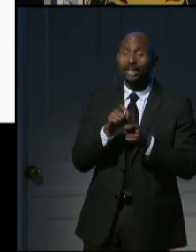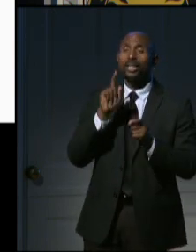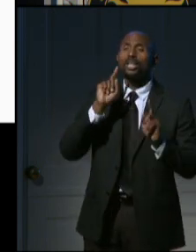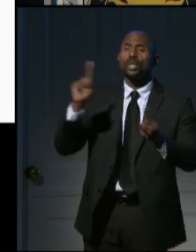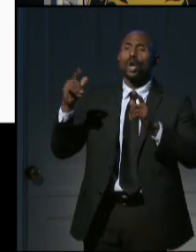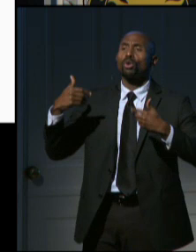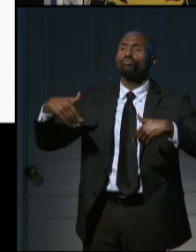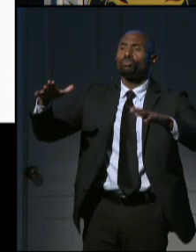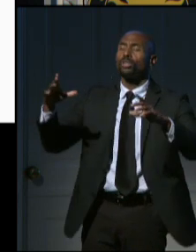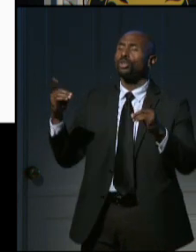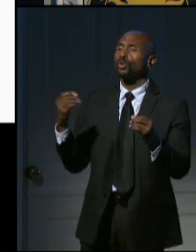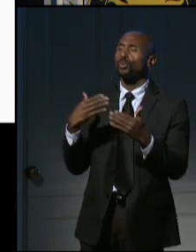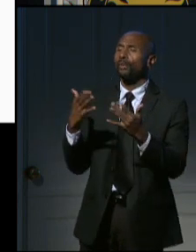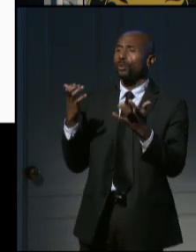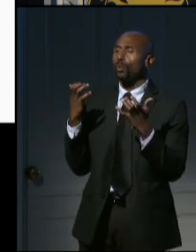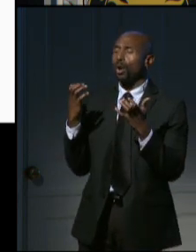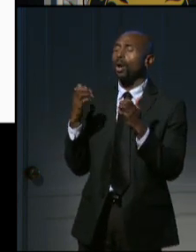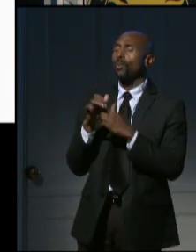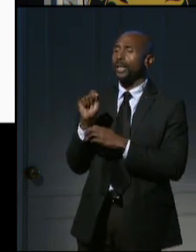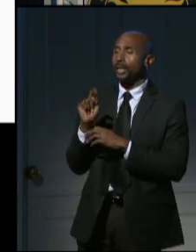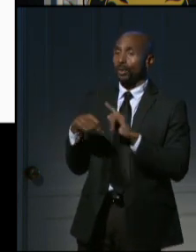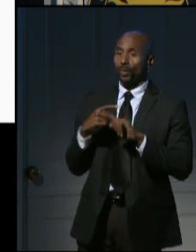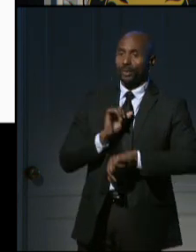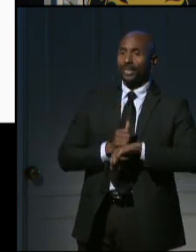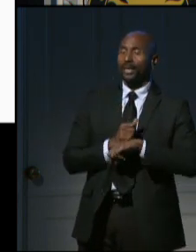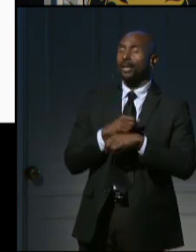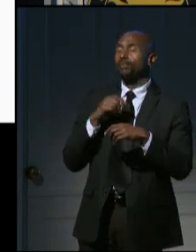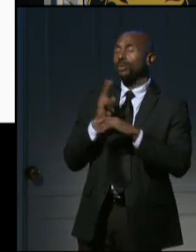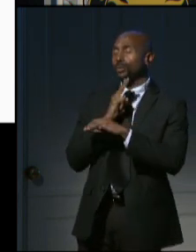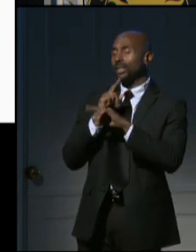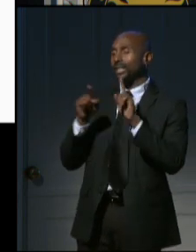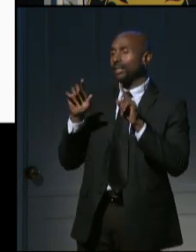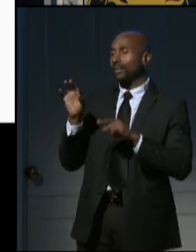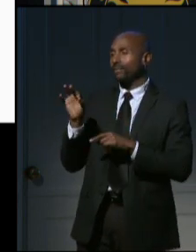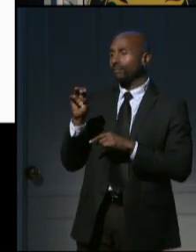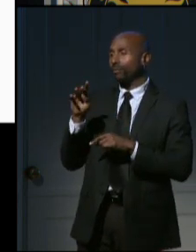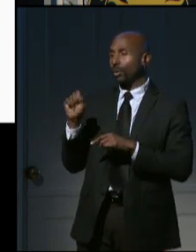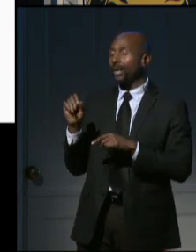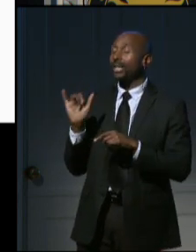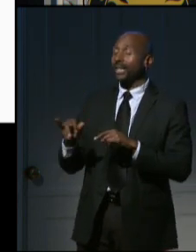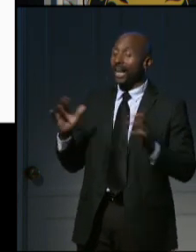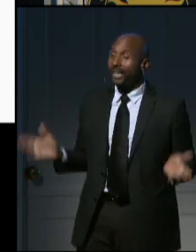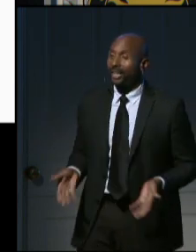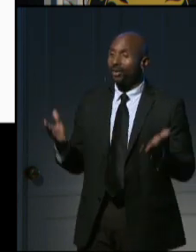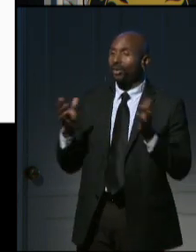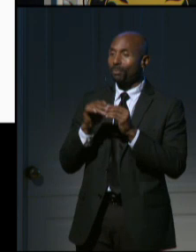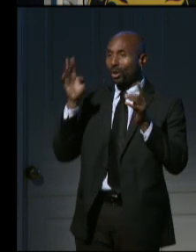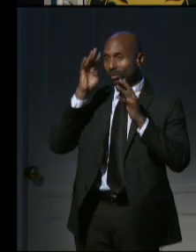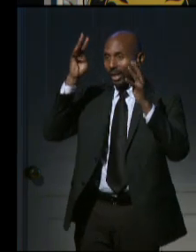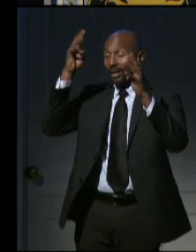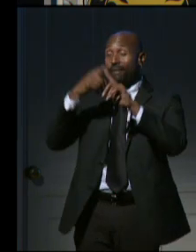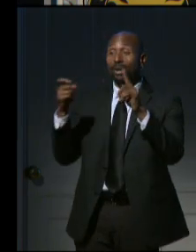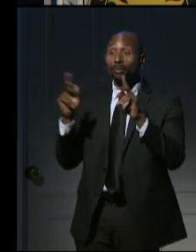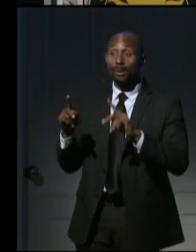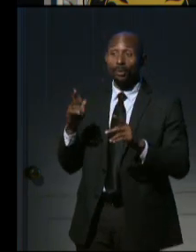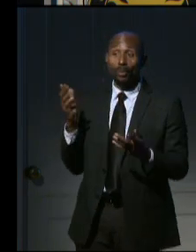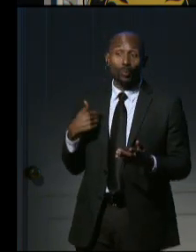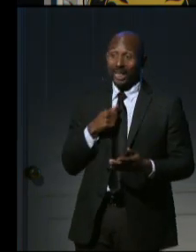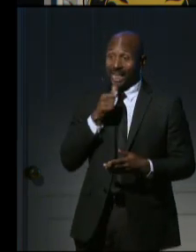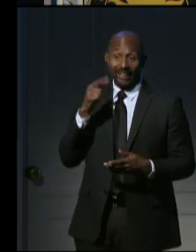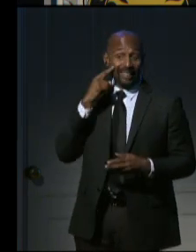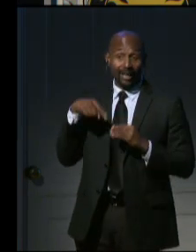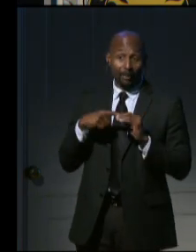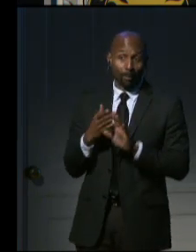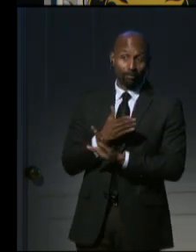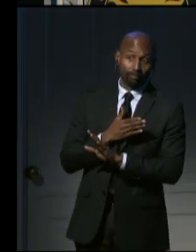And by making it in different formats, it actually fosters creativity from people we never even thought about. And